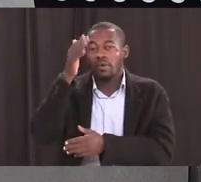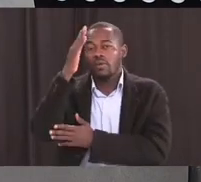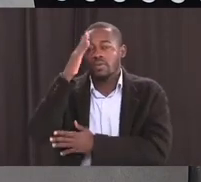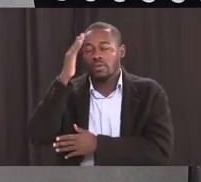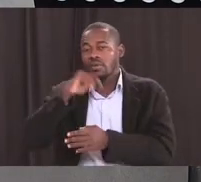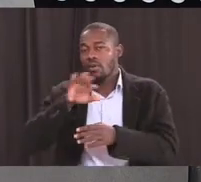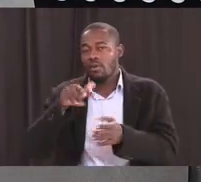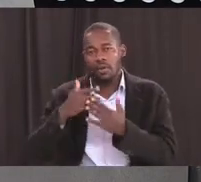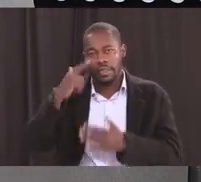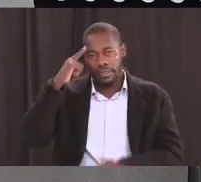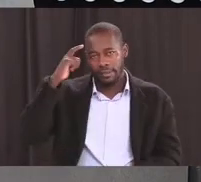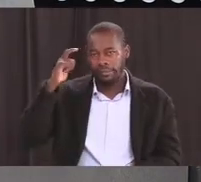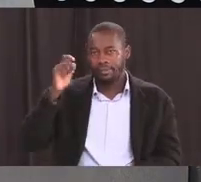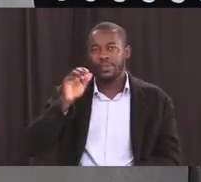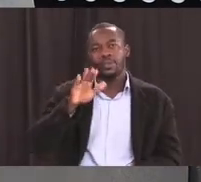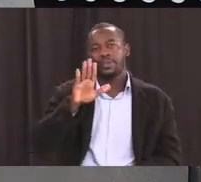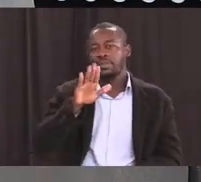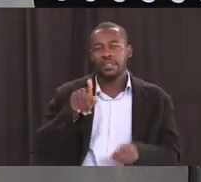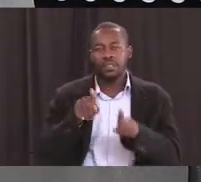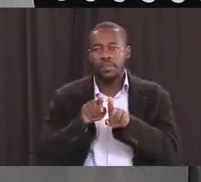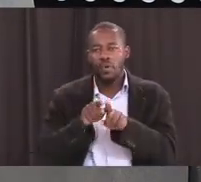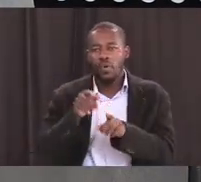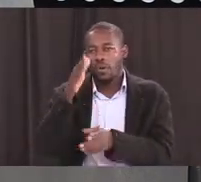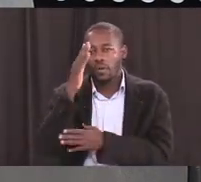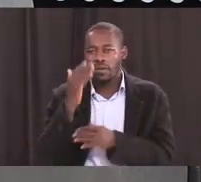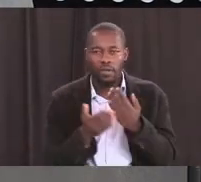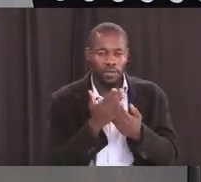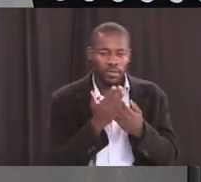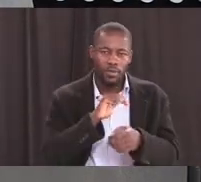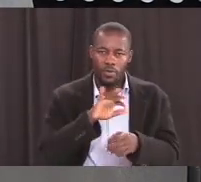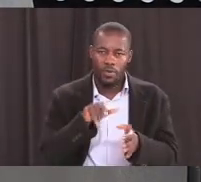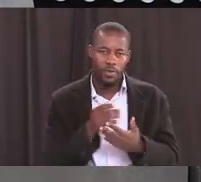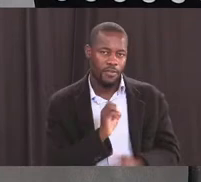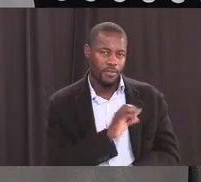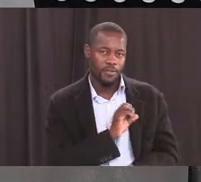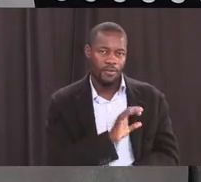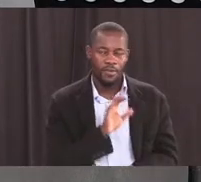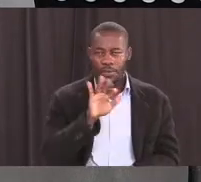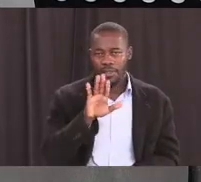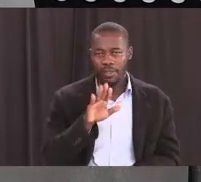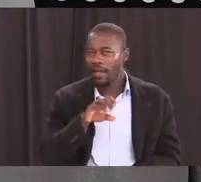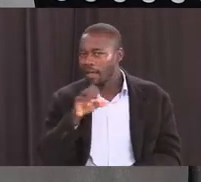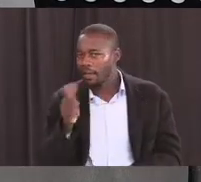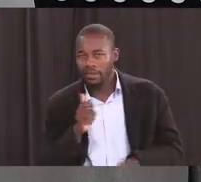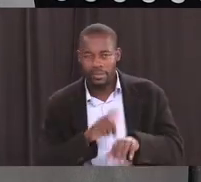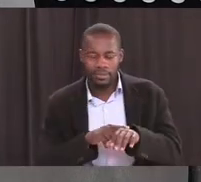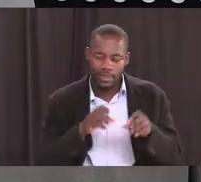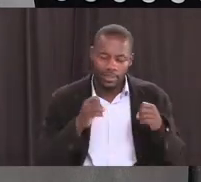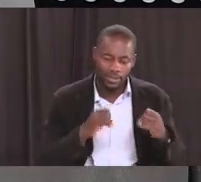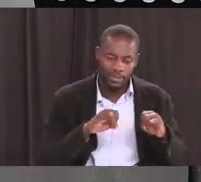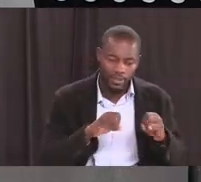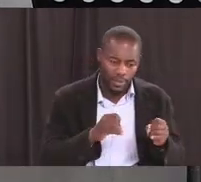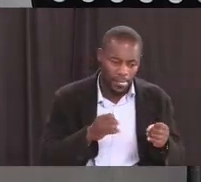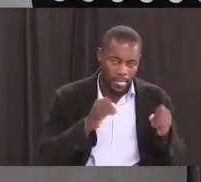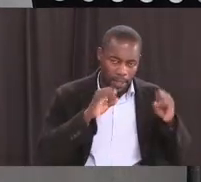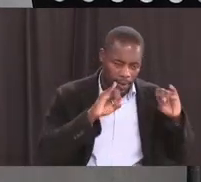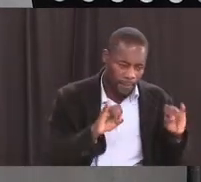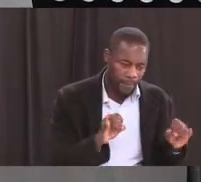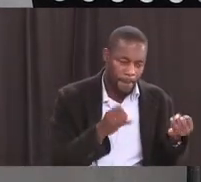hitting a wall. It's like every time you try to go in a new direction, that opportunity is just taken away from